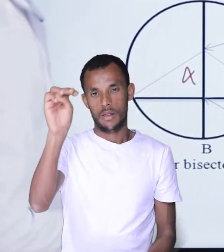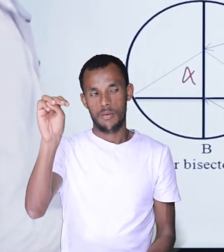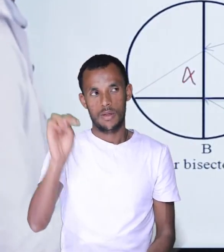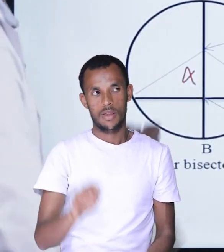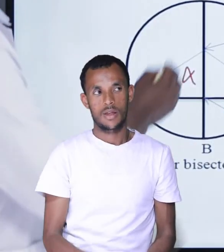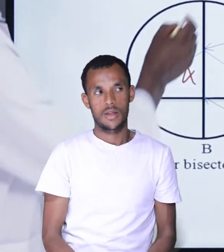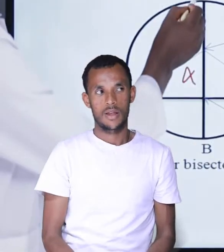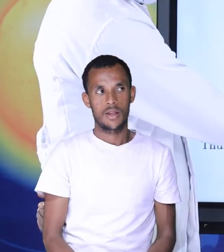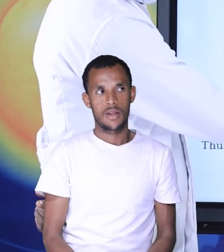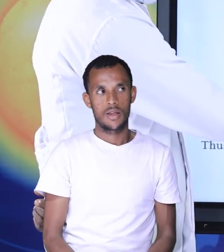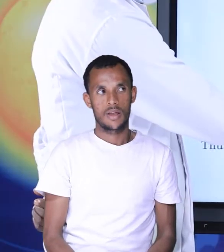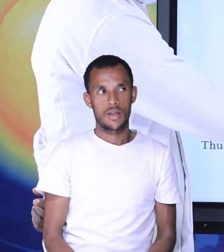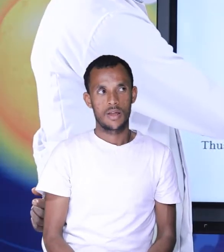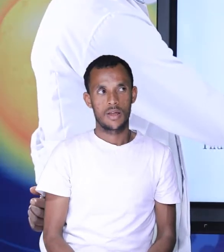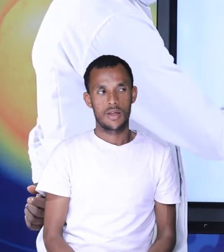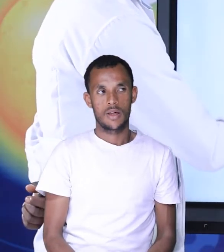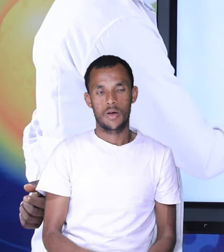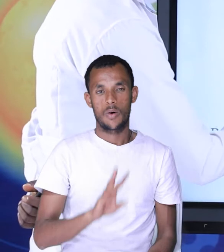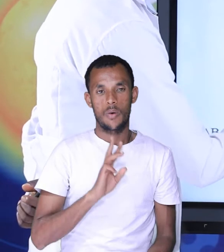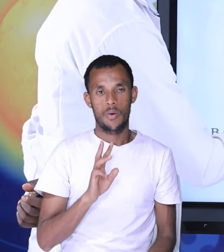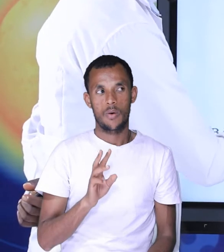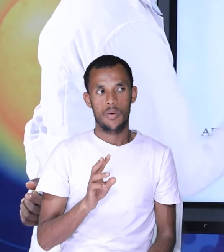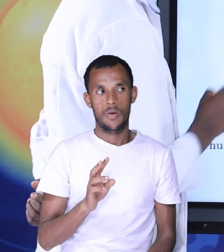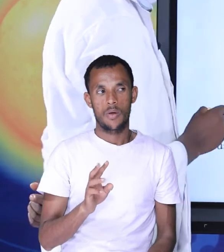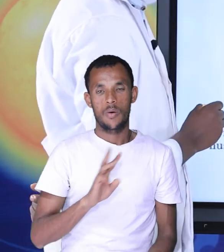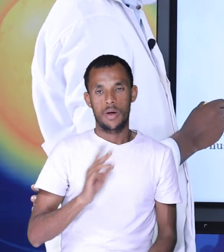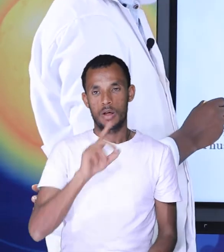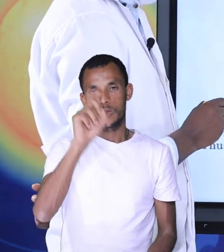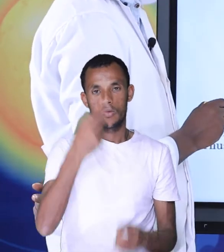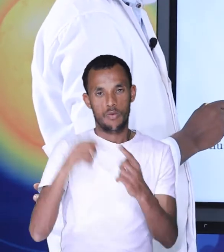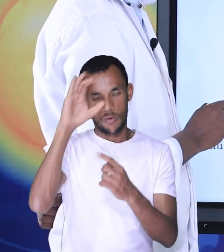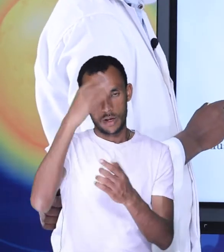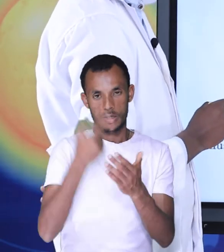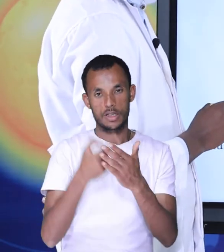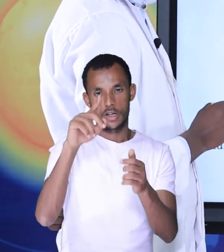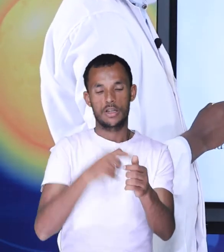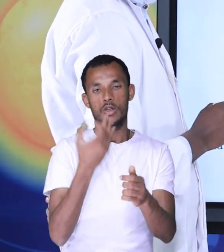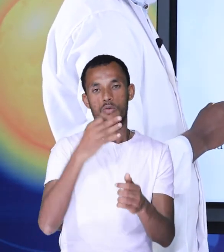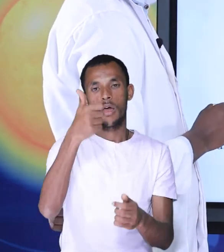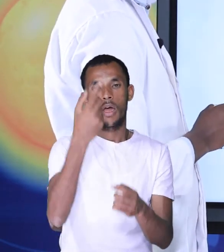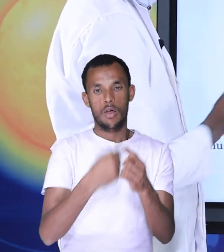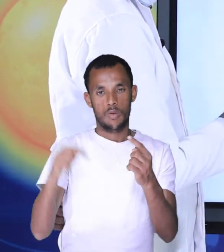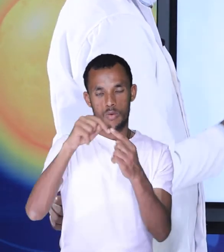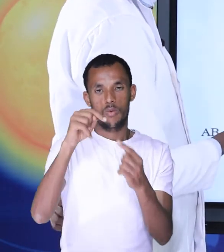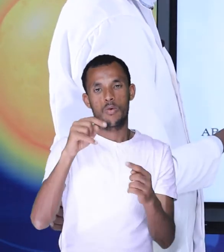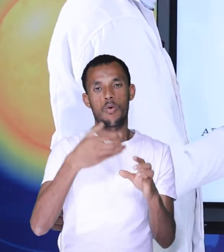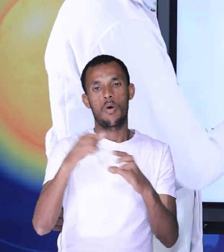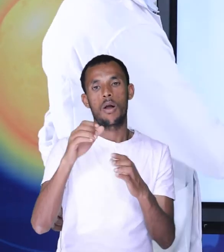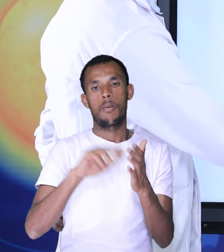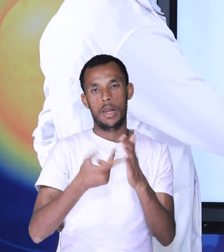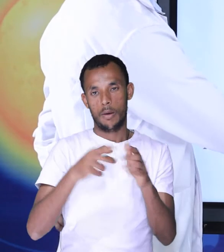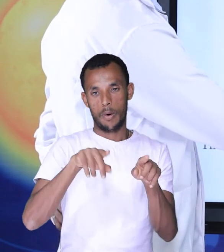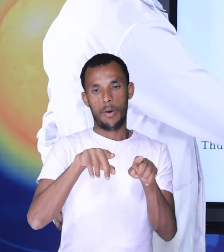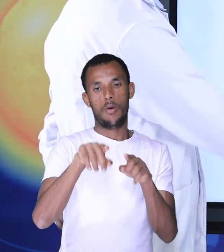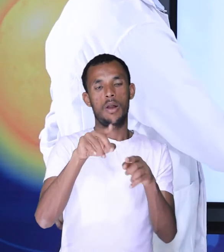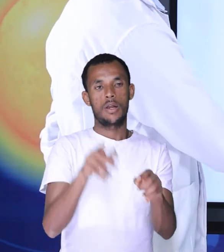3 centimeter. We are asked to find this distance of A from the chord meaning perpendicular